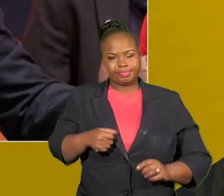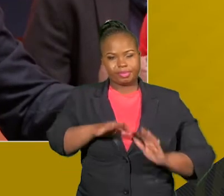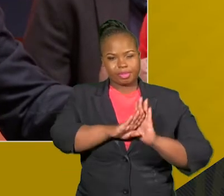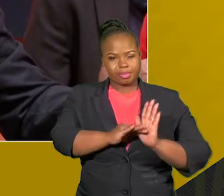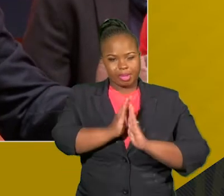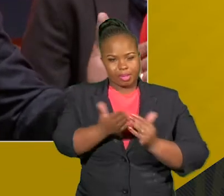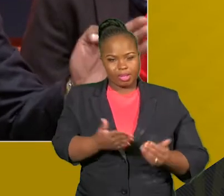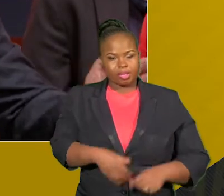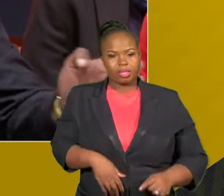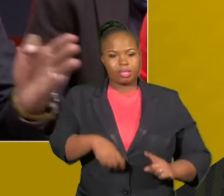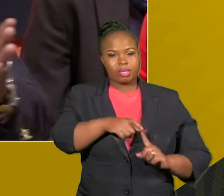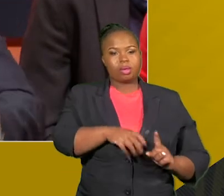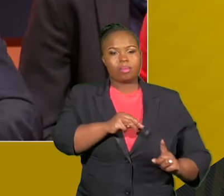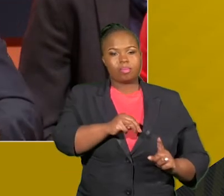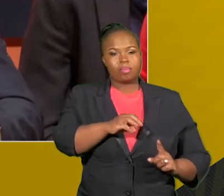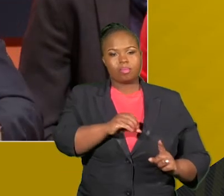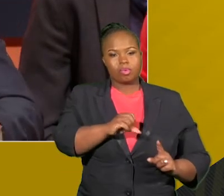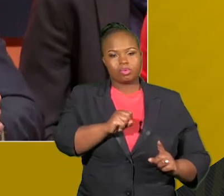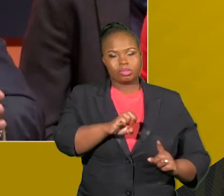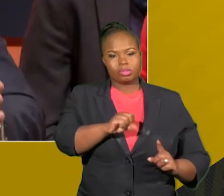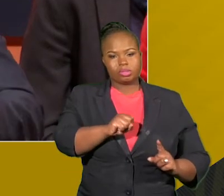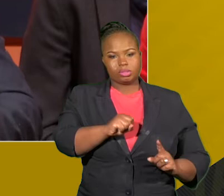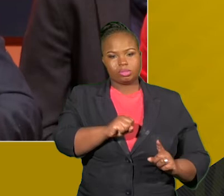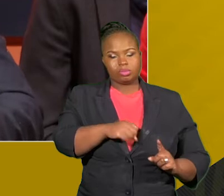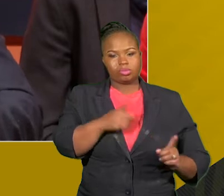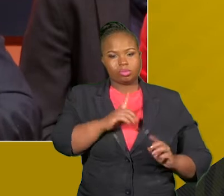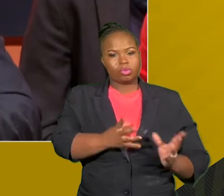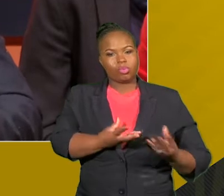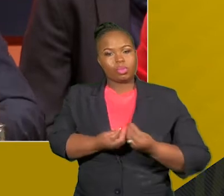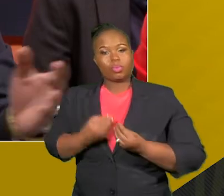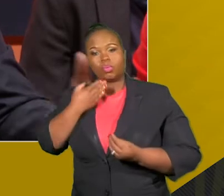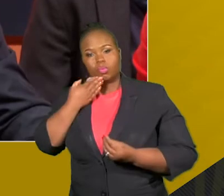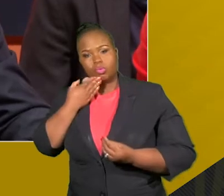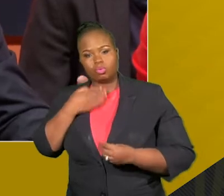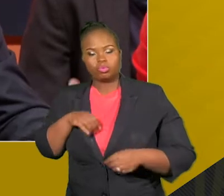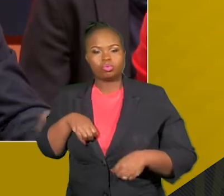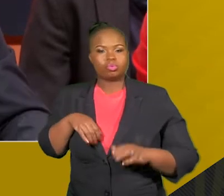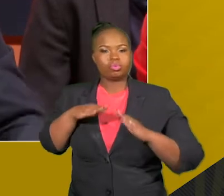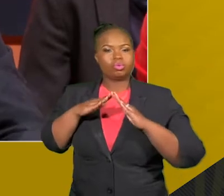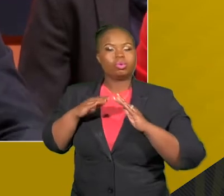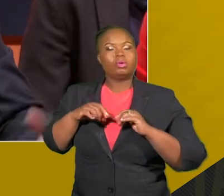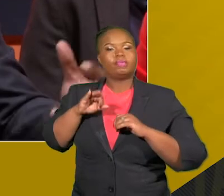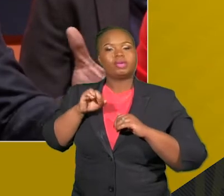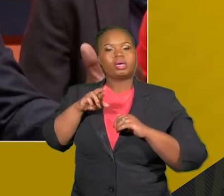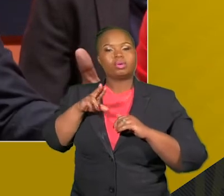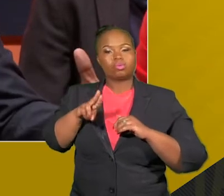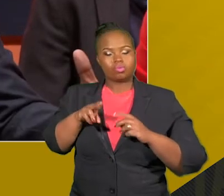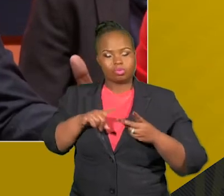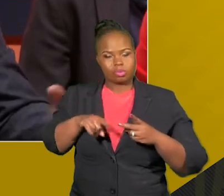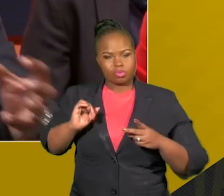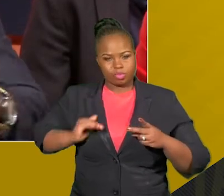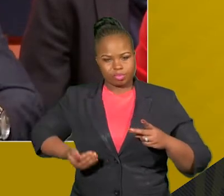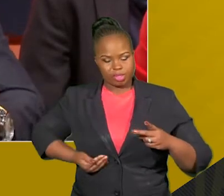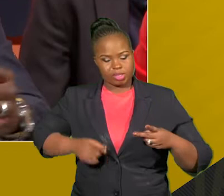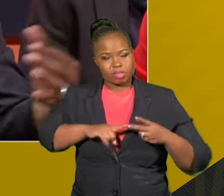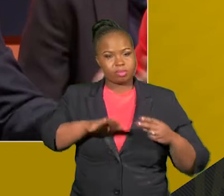UMose wathathwa ngubani wamusa eThempelini kaFaro in the palace. It was a woman. Yeah. UMose wakhuliswa ubani?